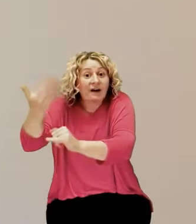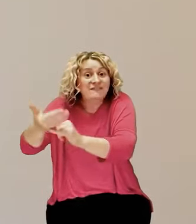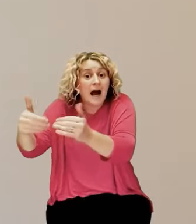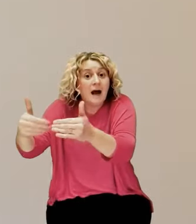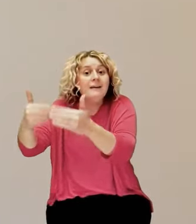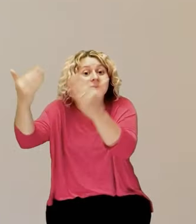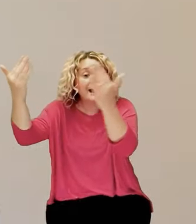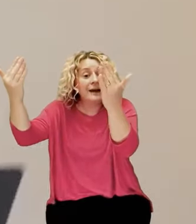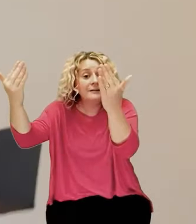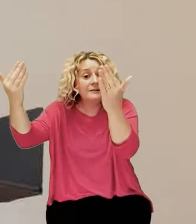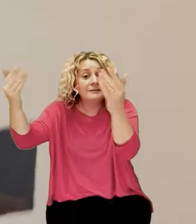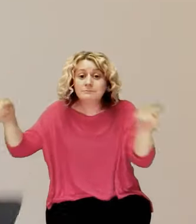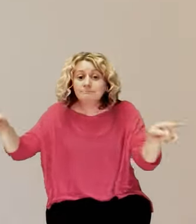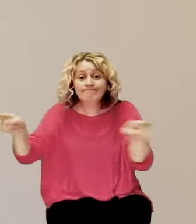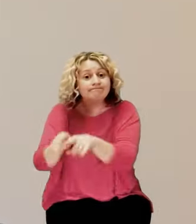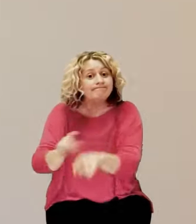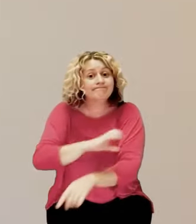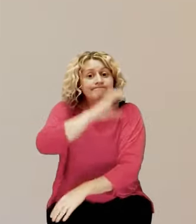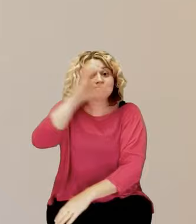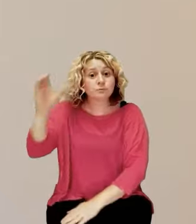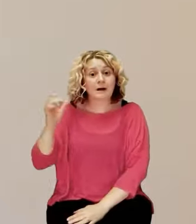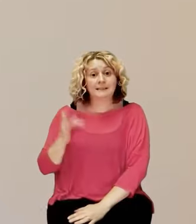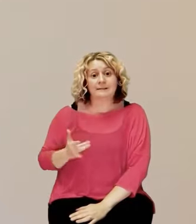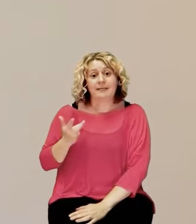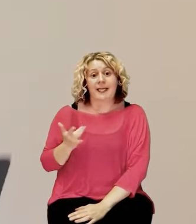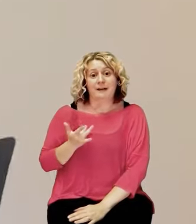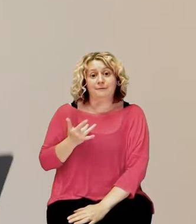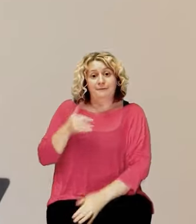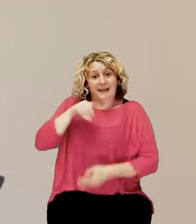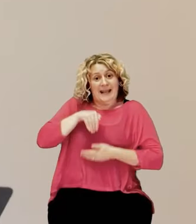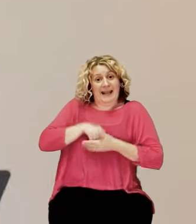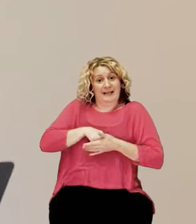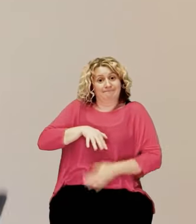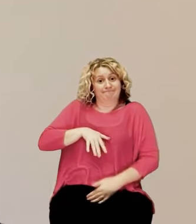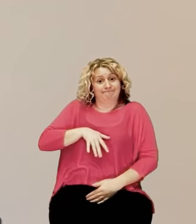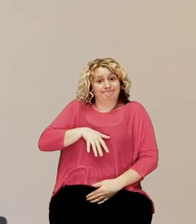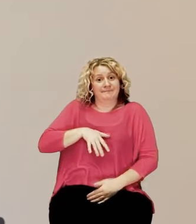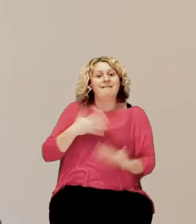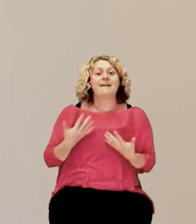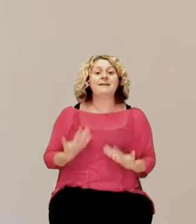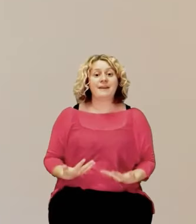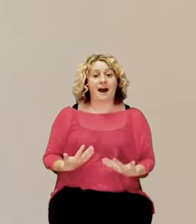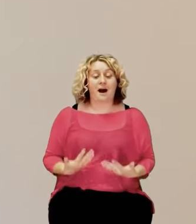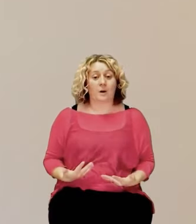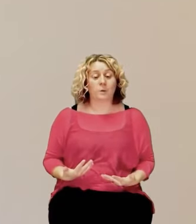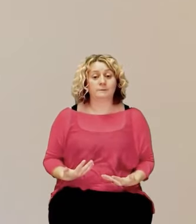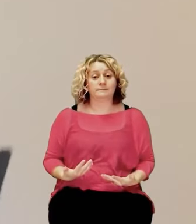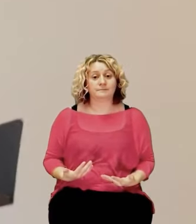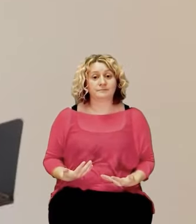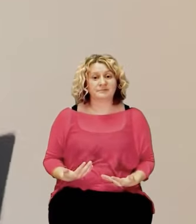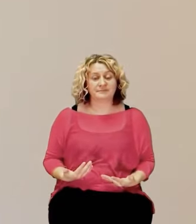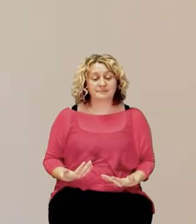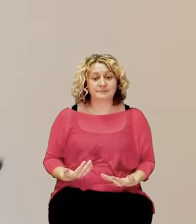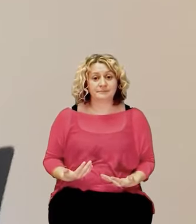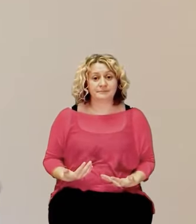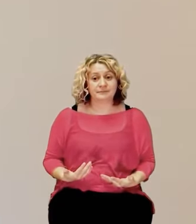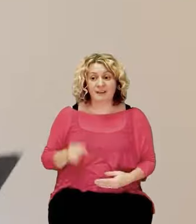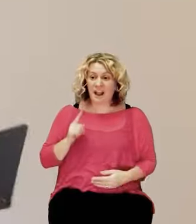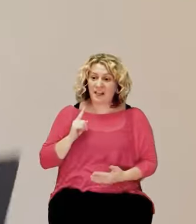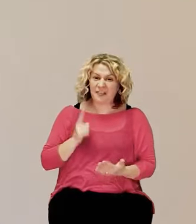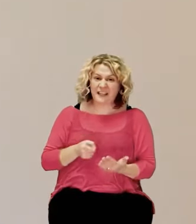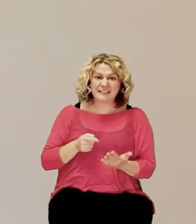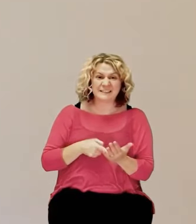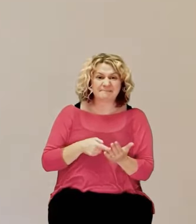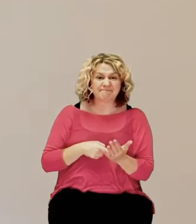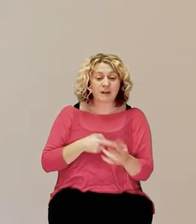now. Christ lives in us. This is the gospel. This is the great hope